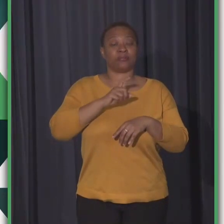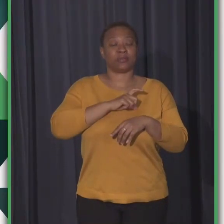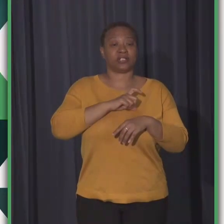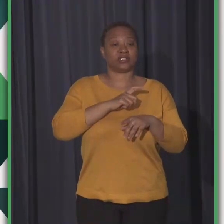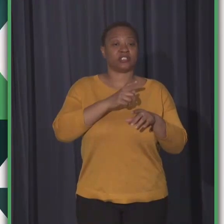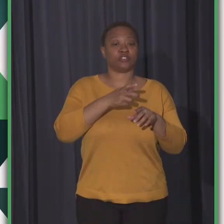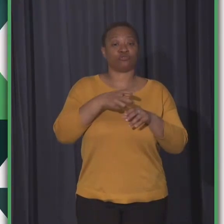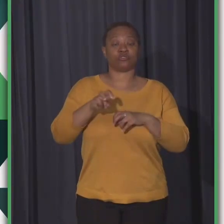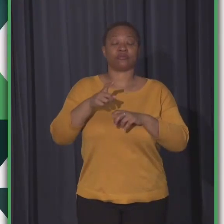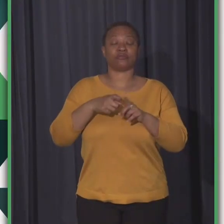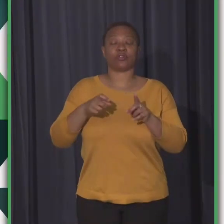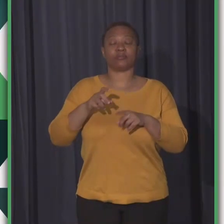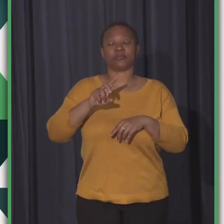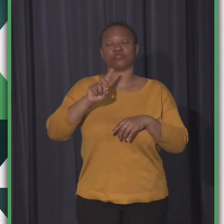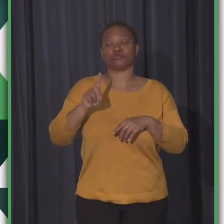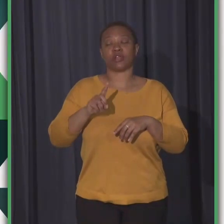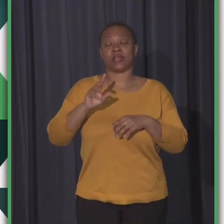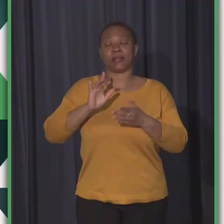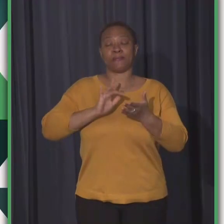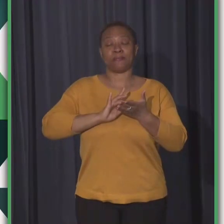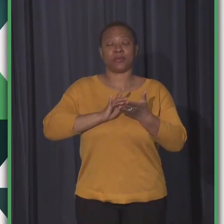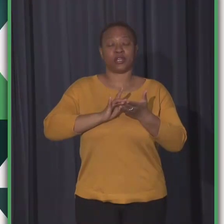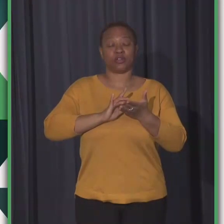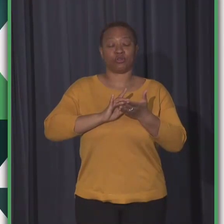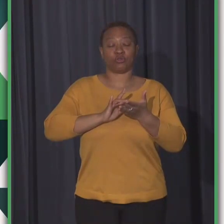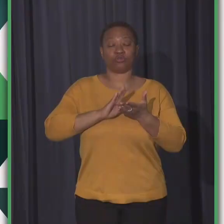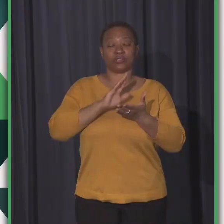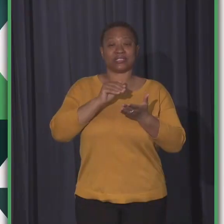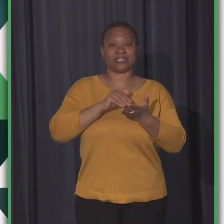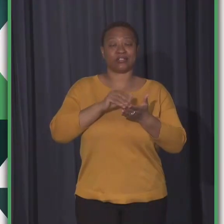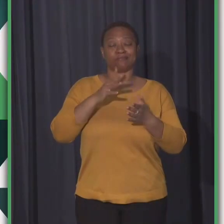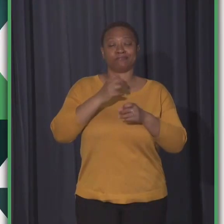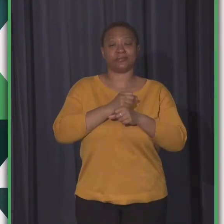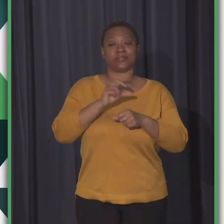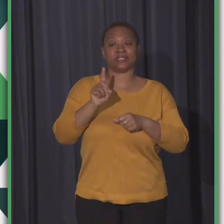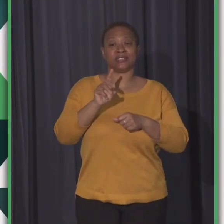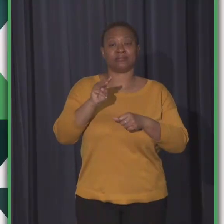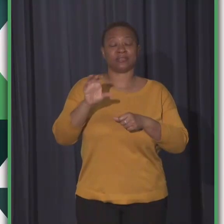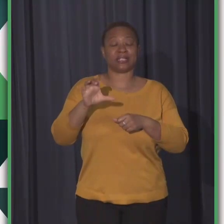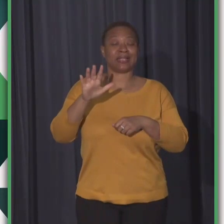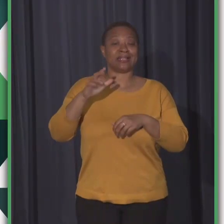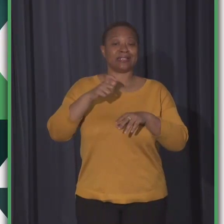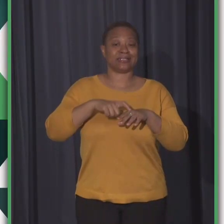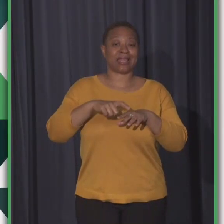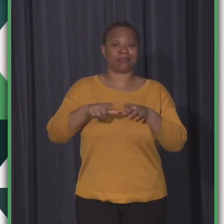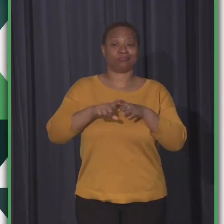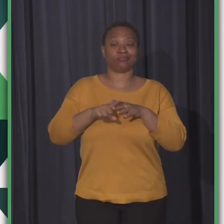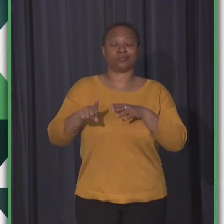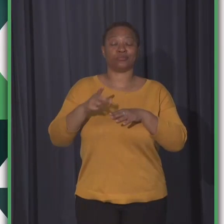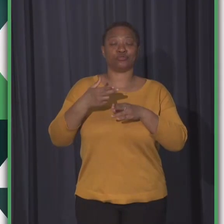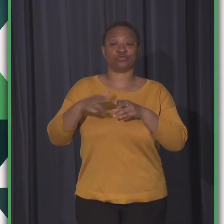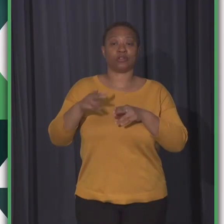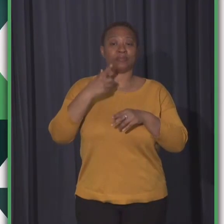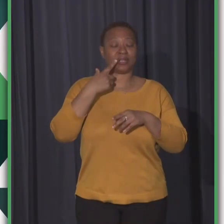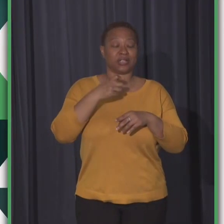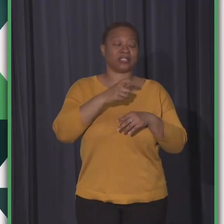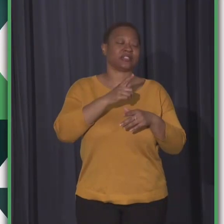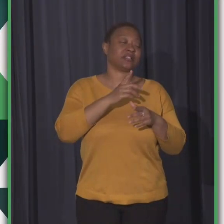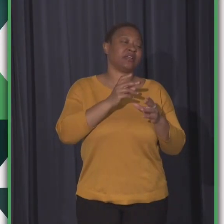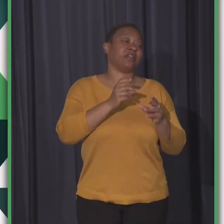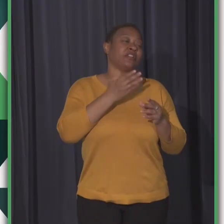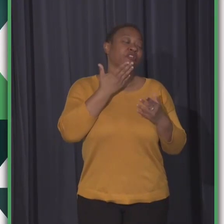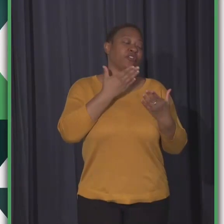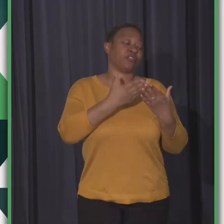medical facility in the 4200 block of St. Antoine Street. His time on the run was short thanks to the fast action and sharp coordination of the